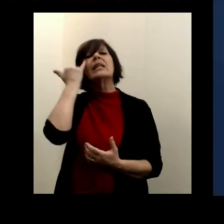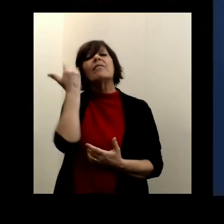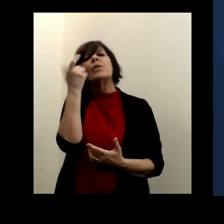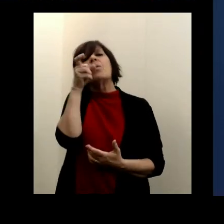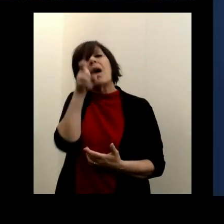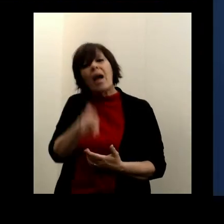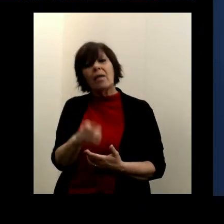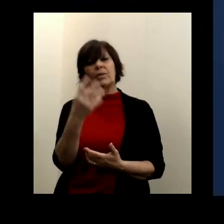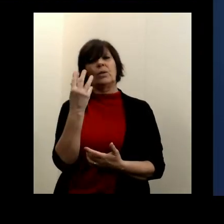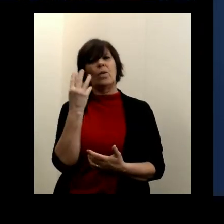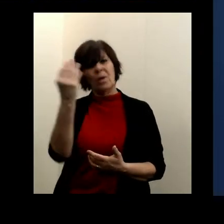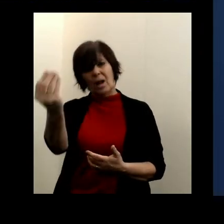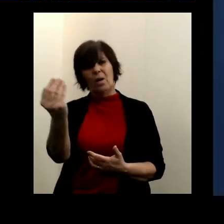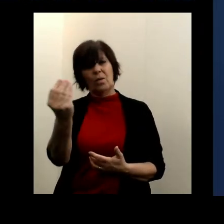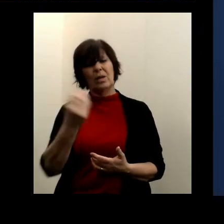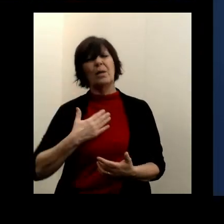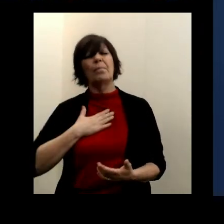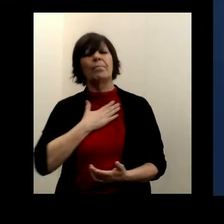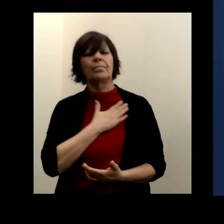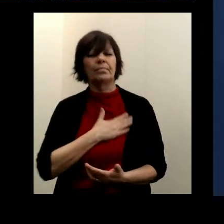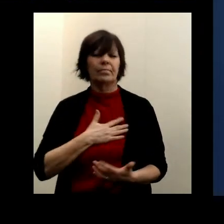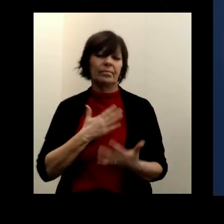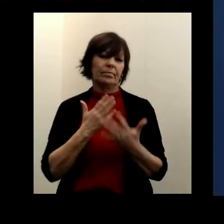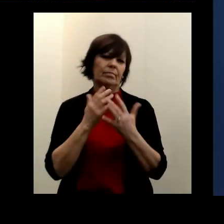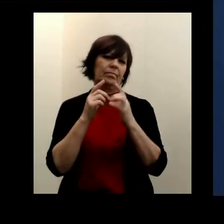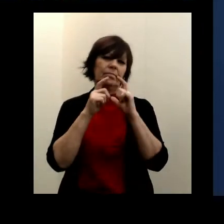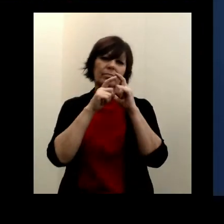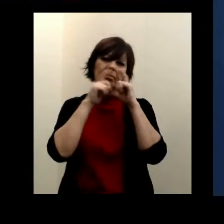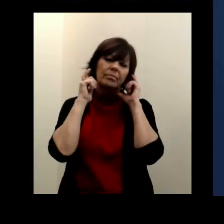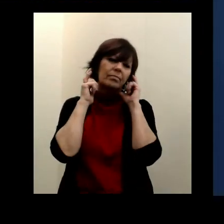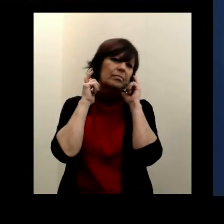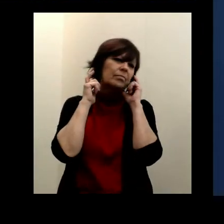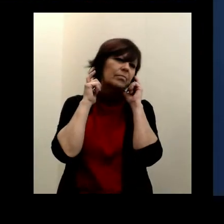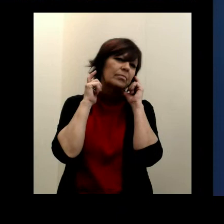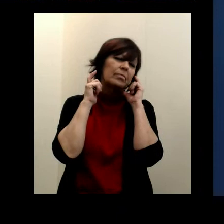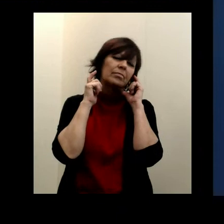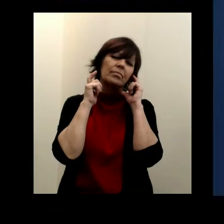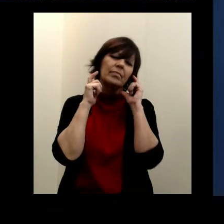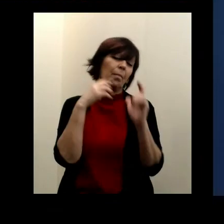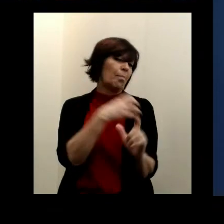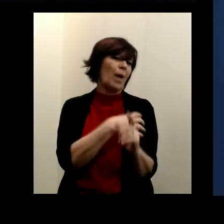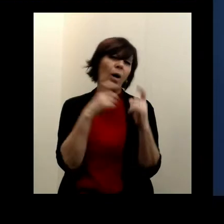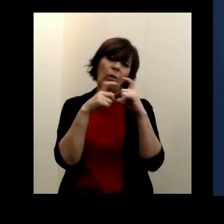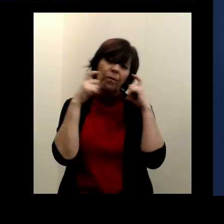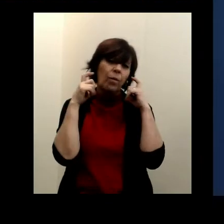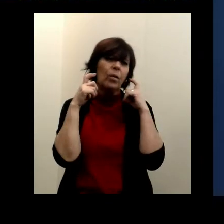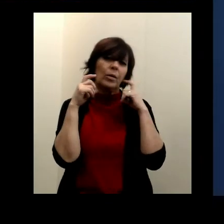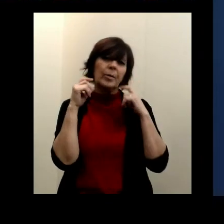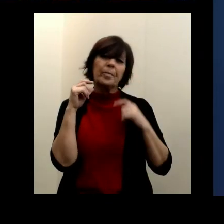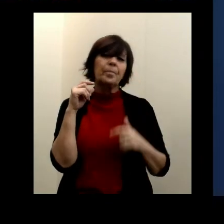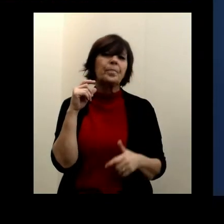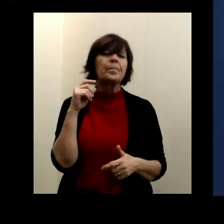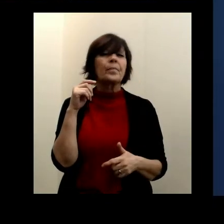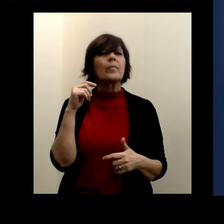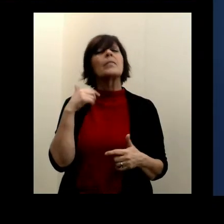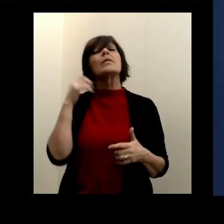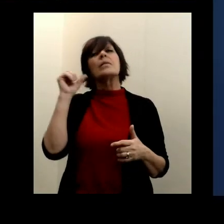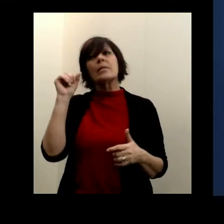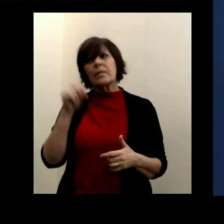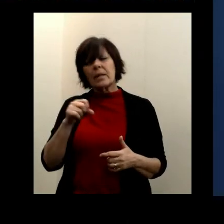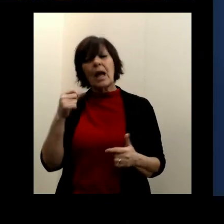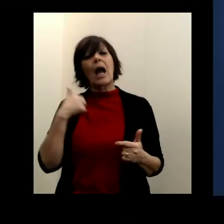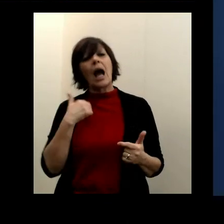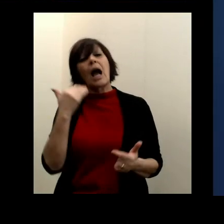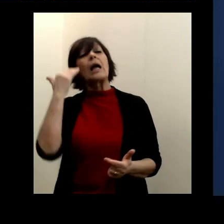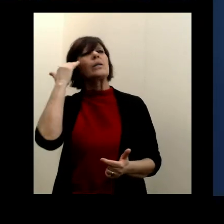to go out, please wear a face mask. We know that face masks are very powerful. I mean, we've had instances that I